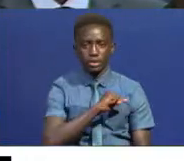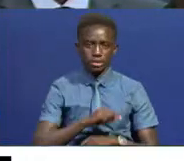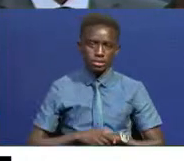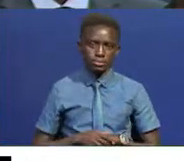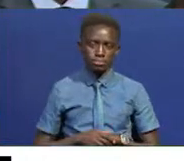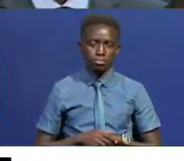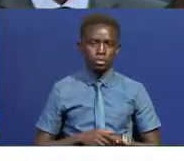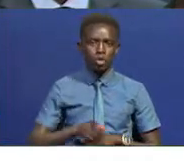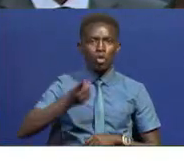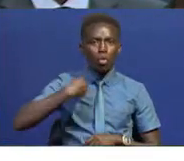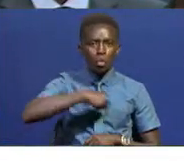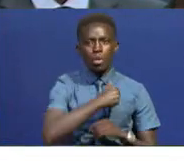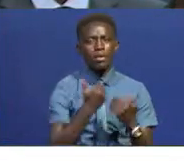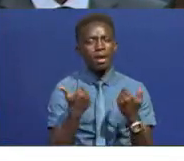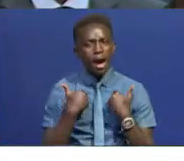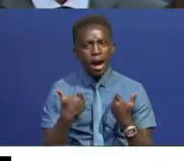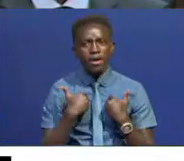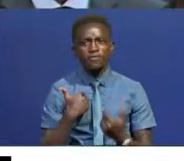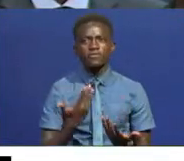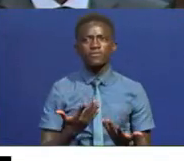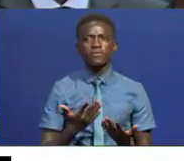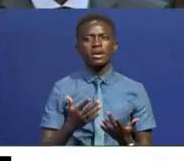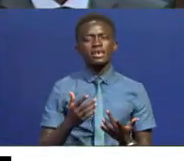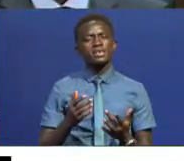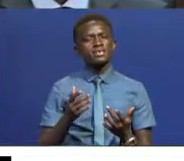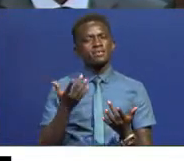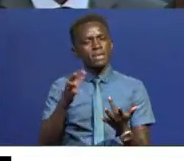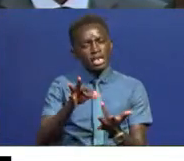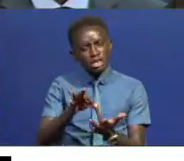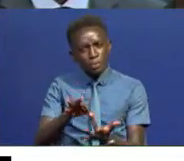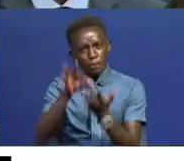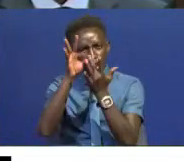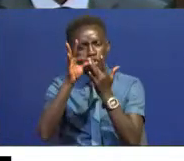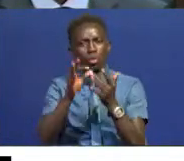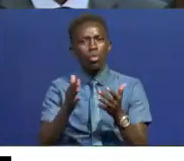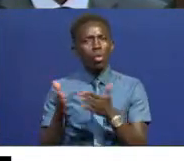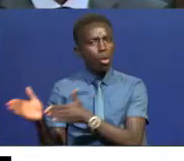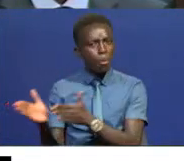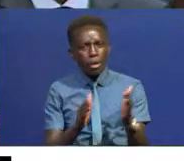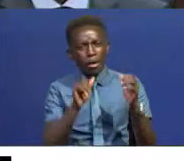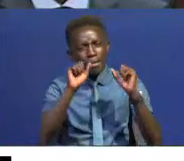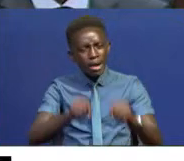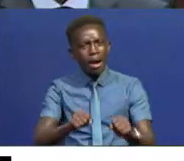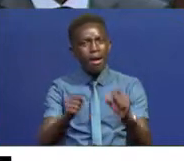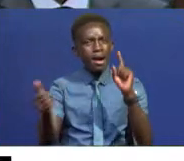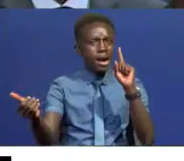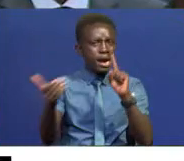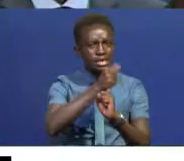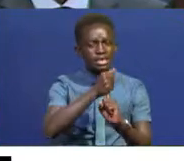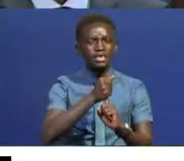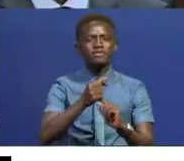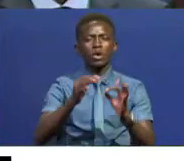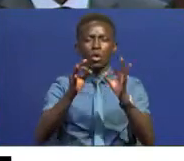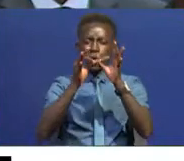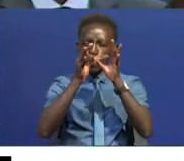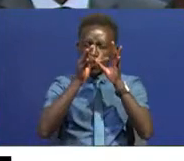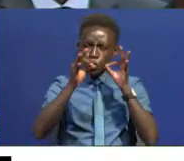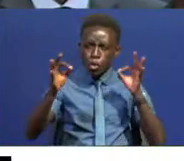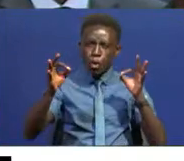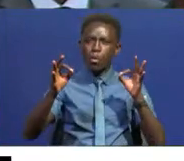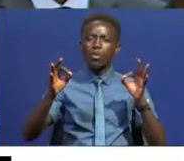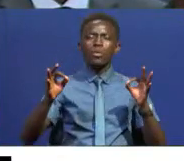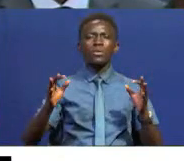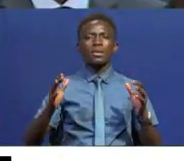have, ladies and gentlemen, a unique opportunity to achieve radical and lasting positive